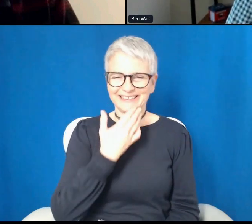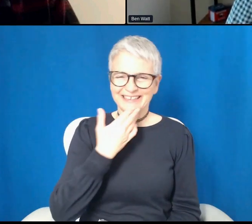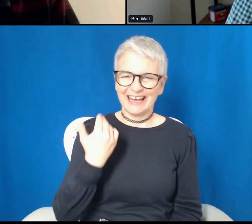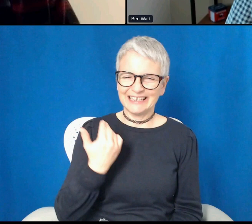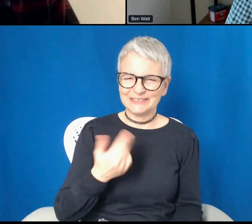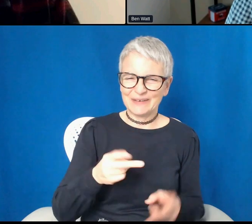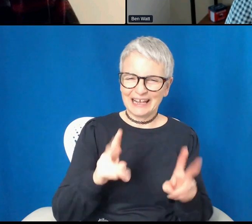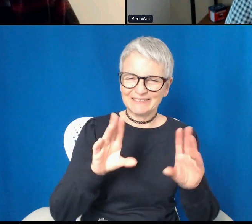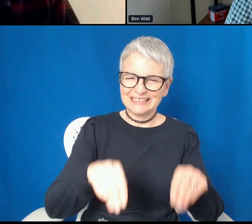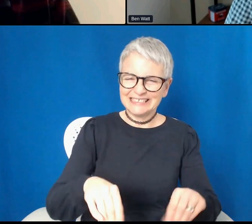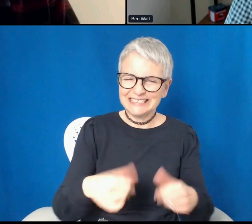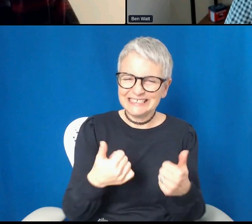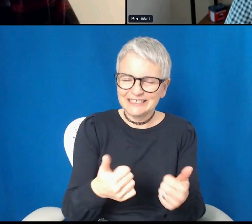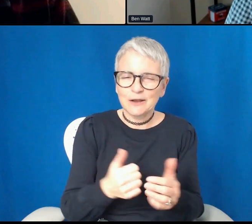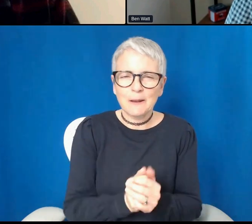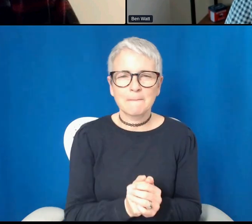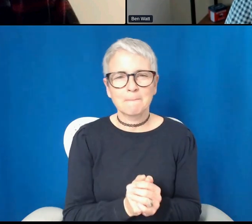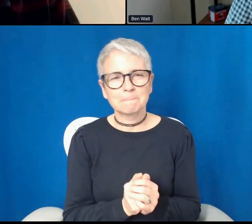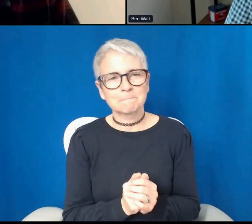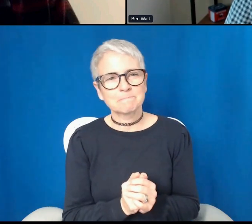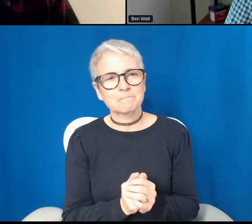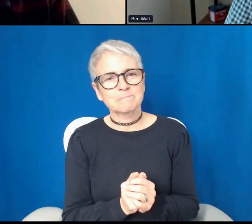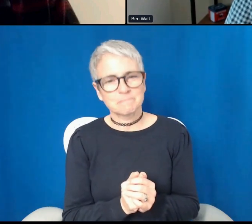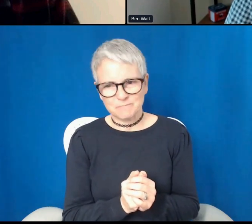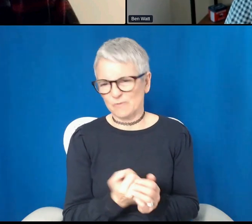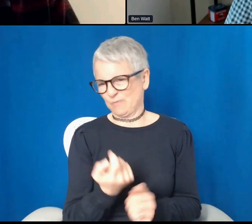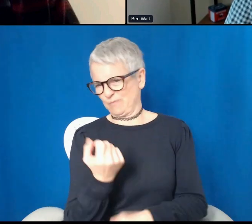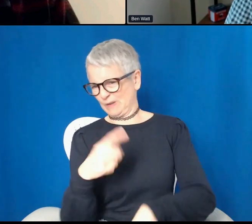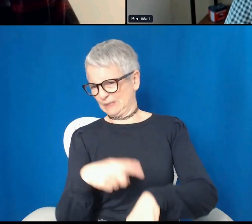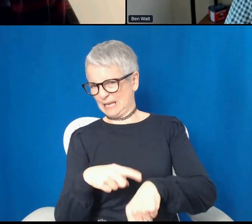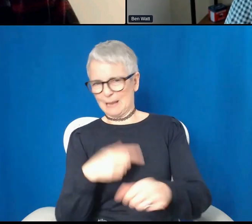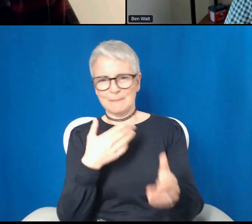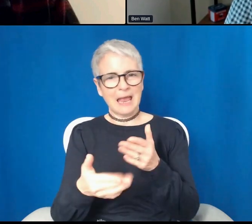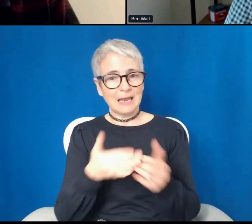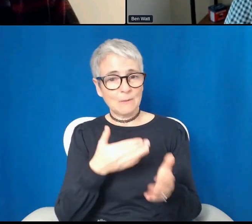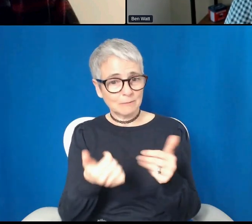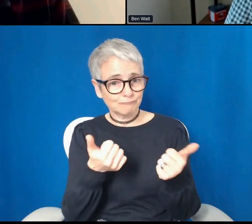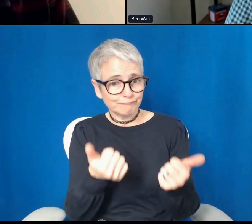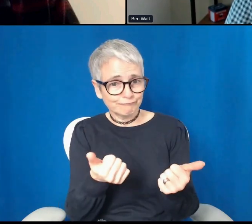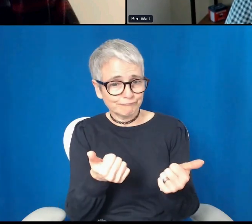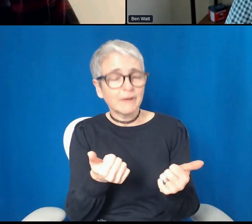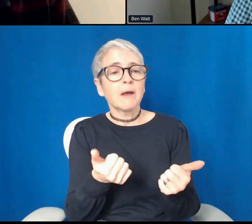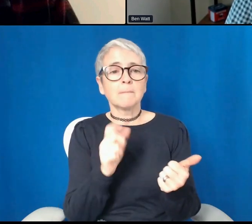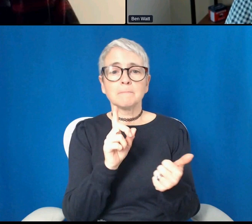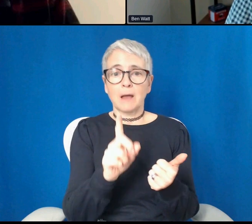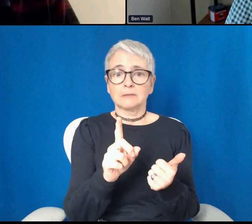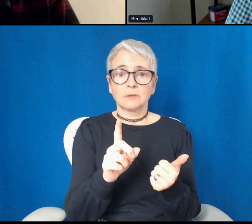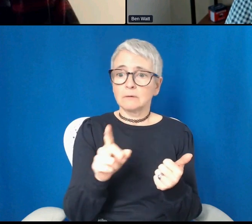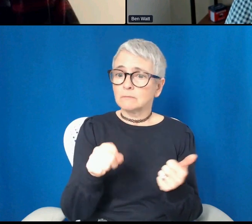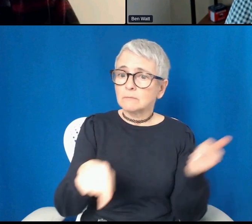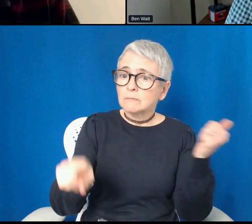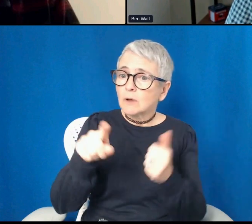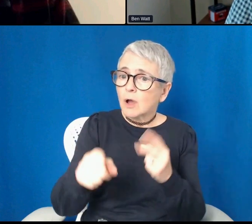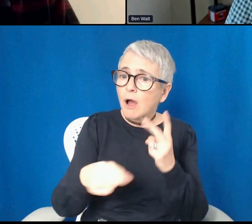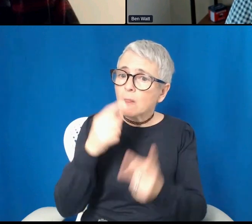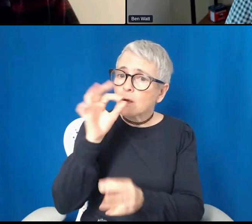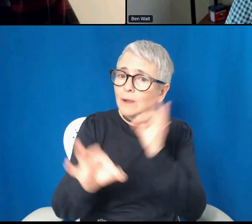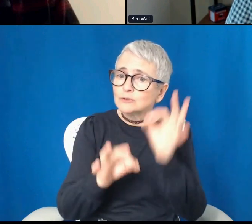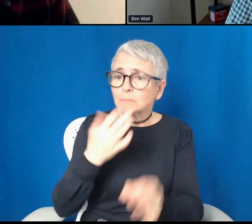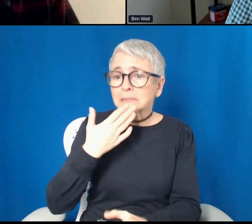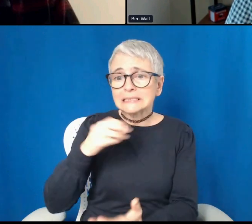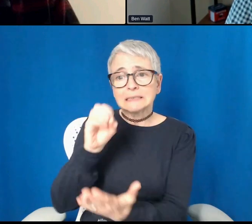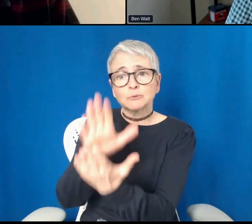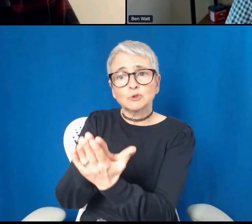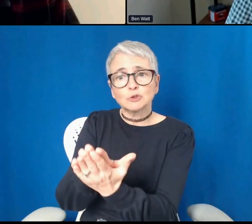possibly end the session on, as we are very close to the end time. But as I mentioned, if anyone else has any other questions, please do put